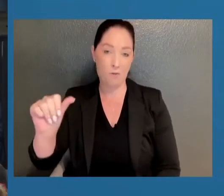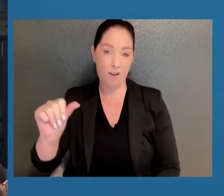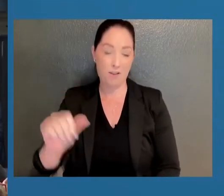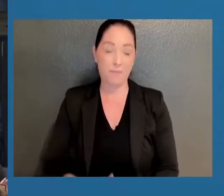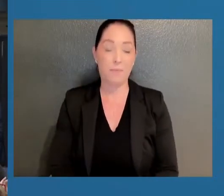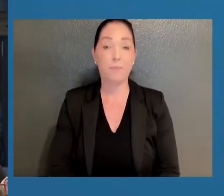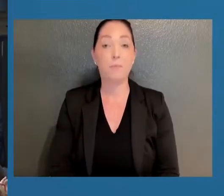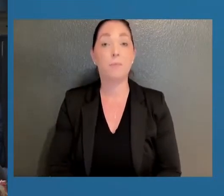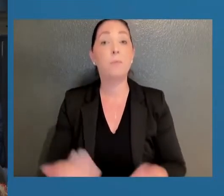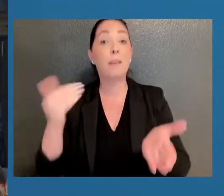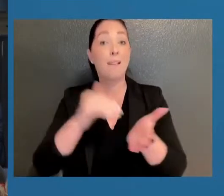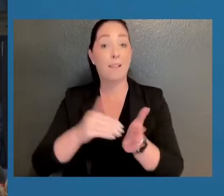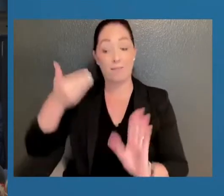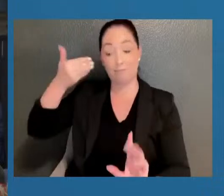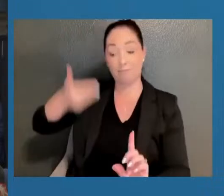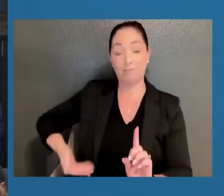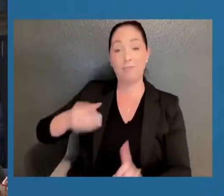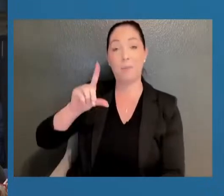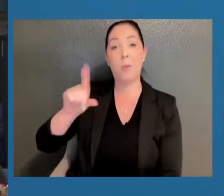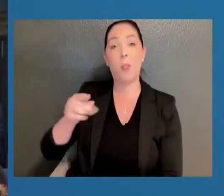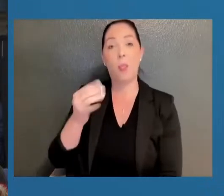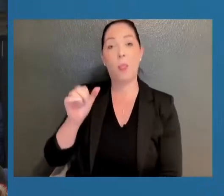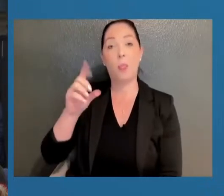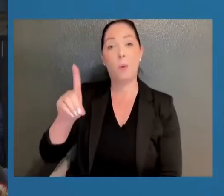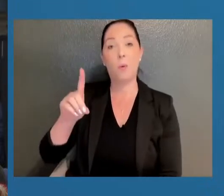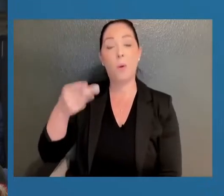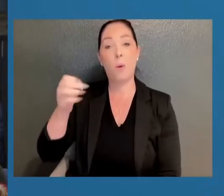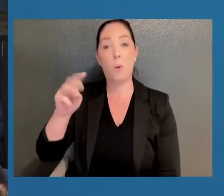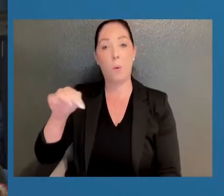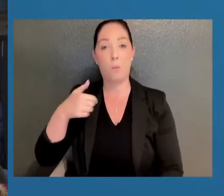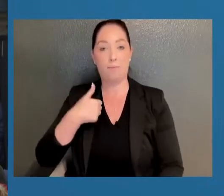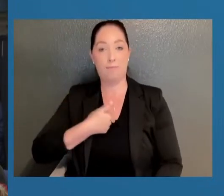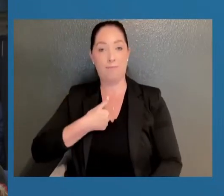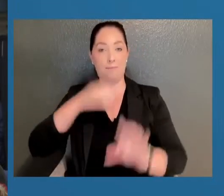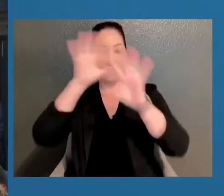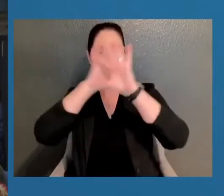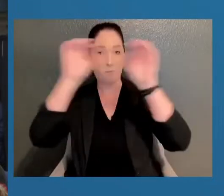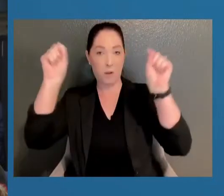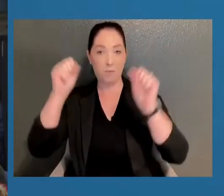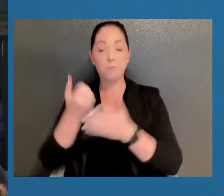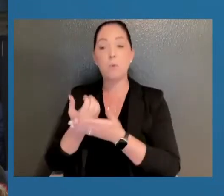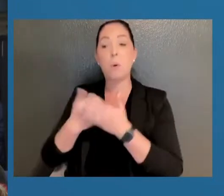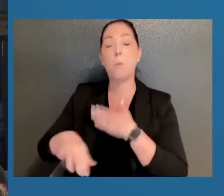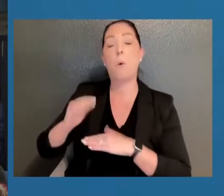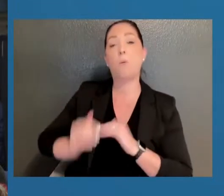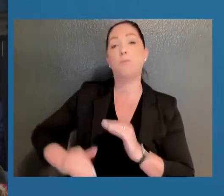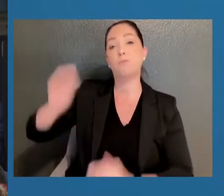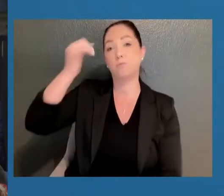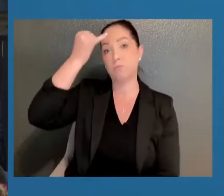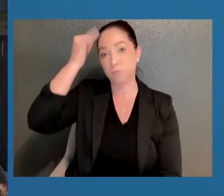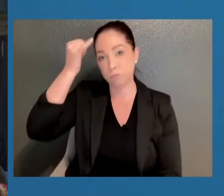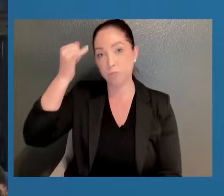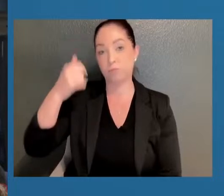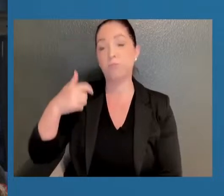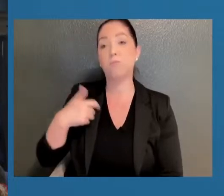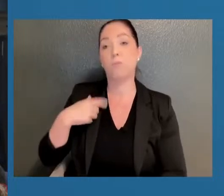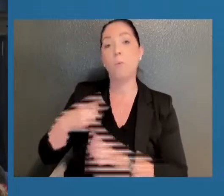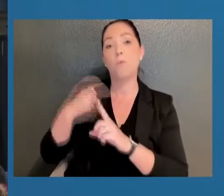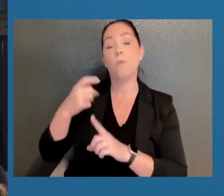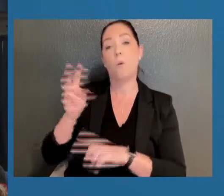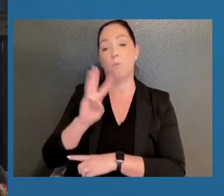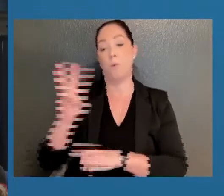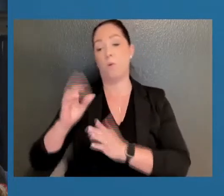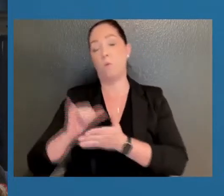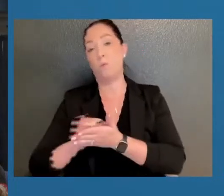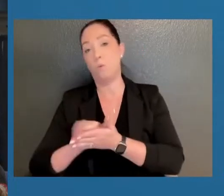Again, I'm Lloyd Holmes, and I'm the president of the college. Born and raised in Buffalo and an alum of Western New York, Governor Hochul